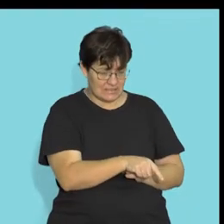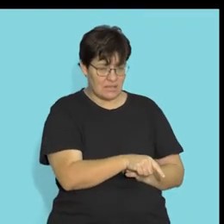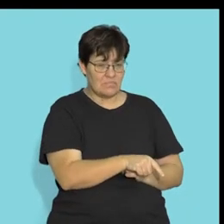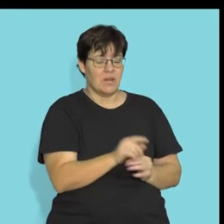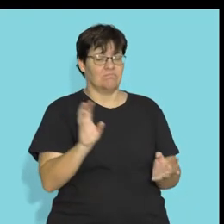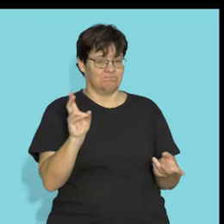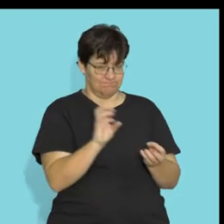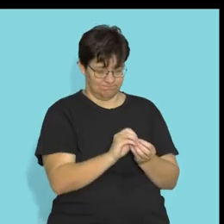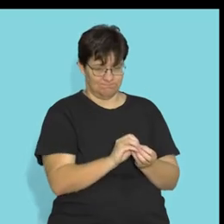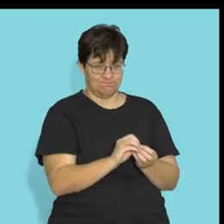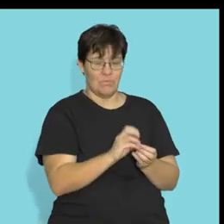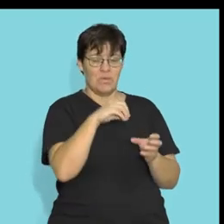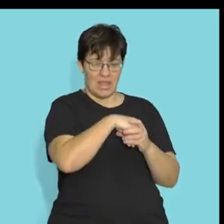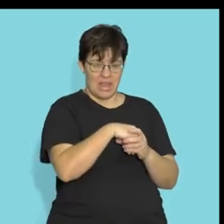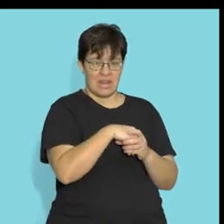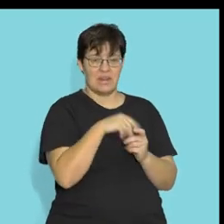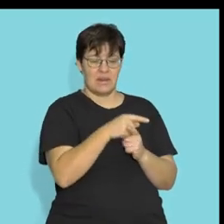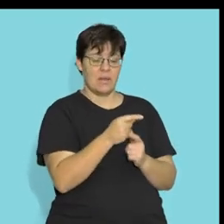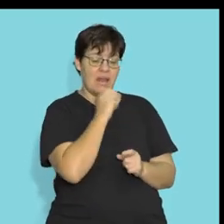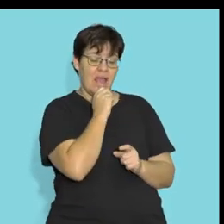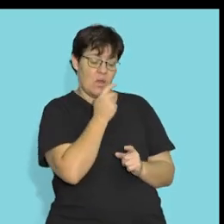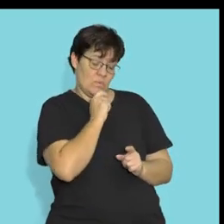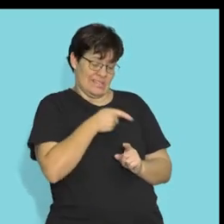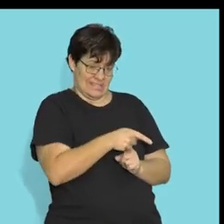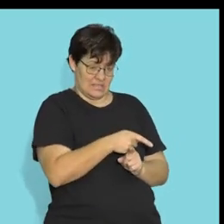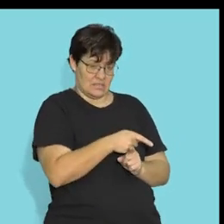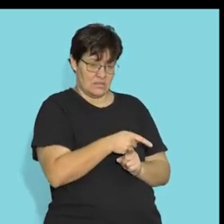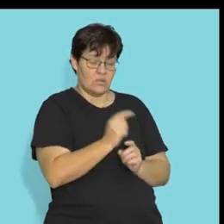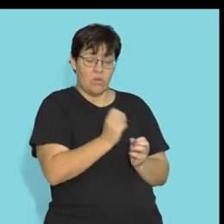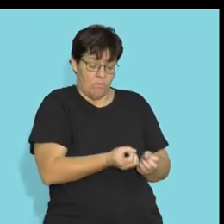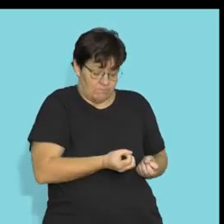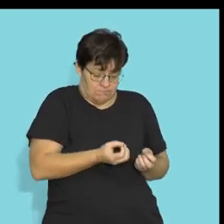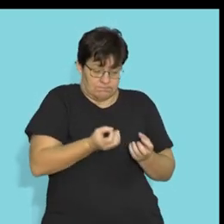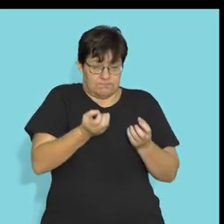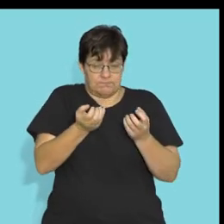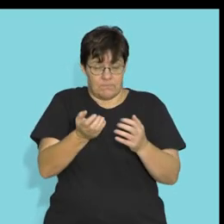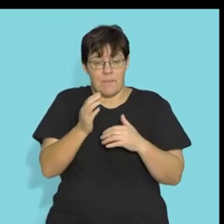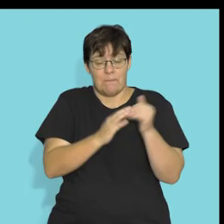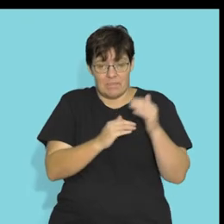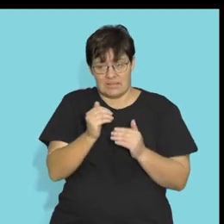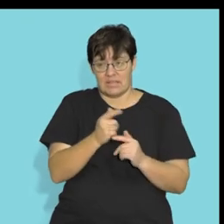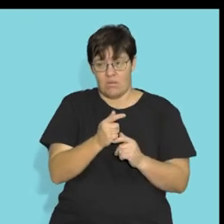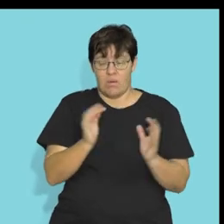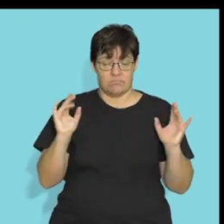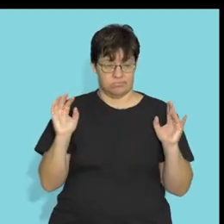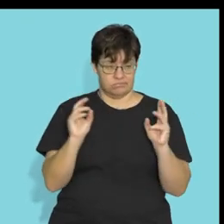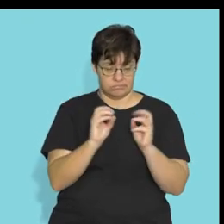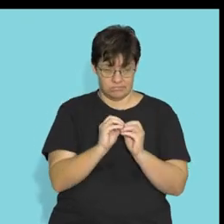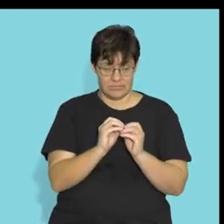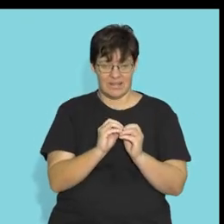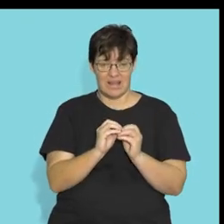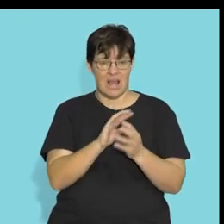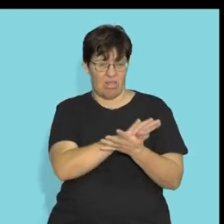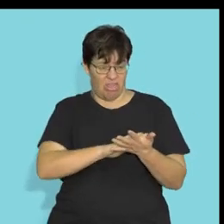tend to accumulate in an organism as they consume them. So that process of building up or accumulating